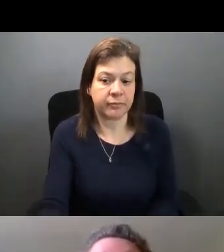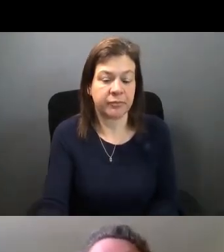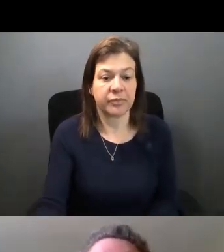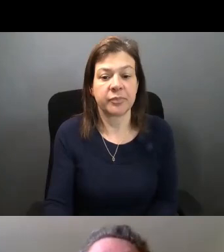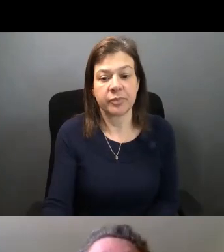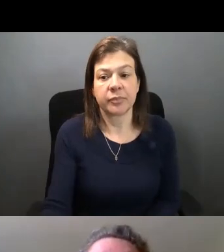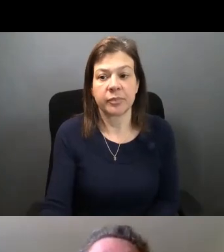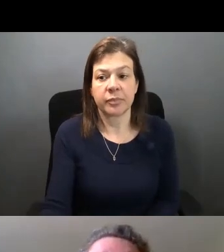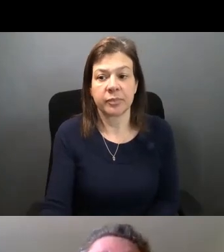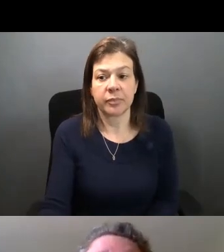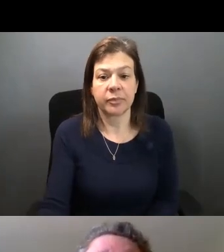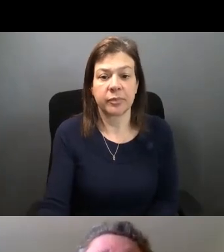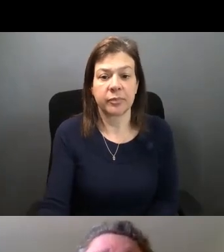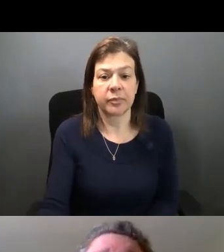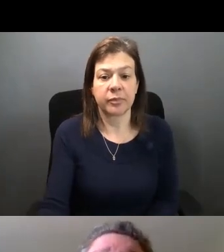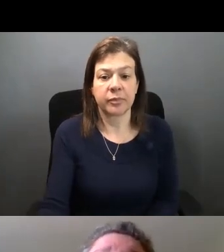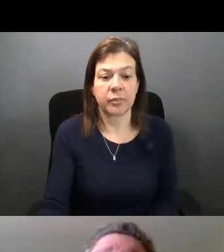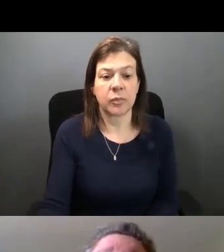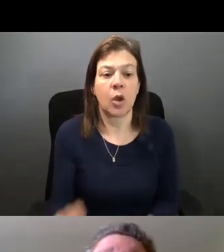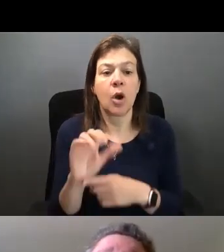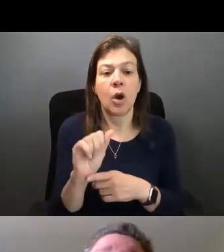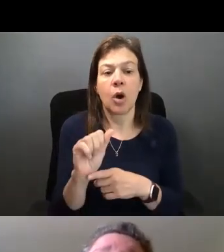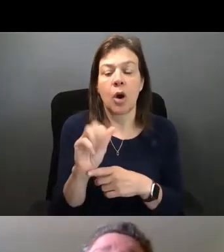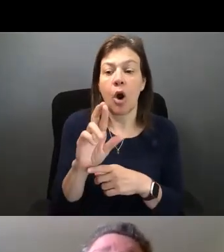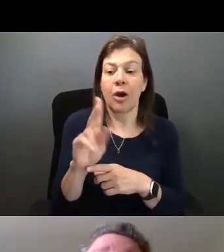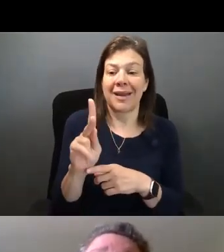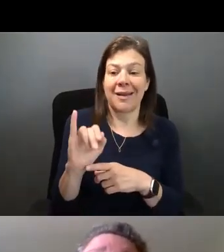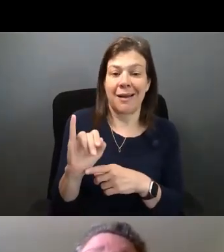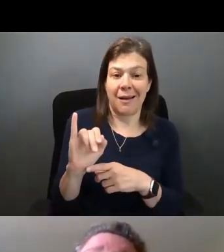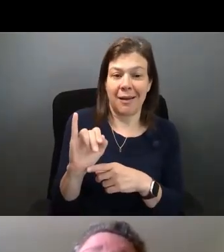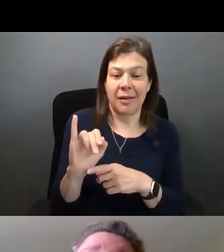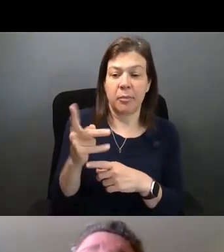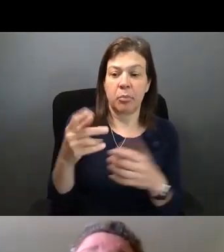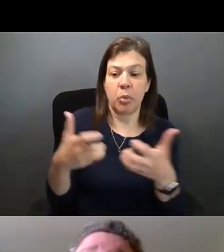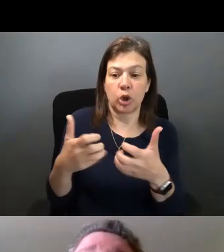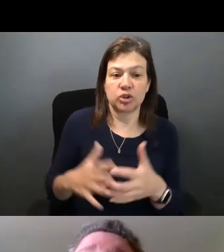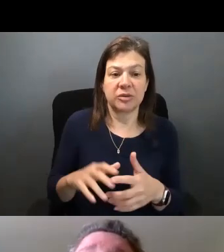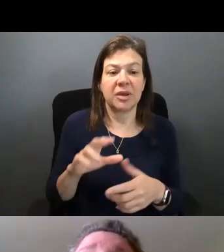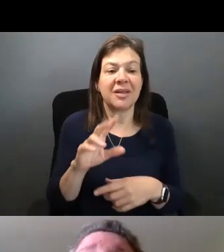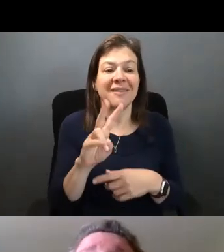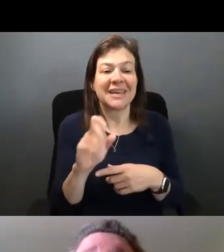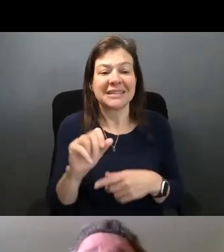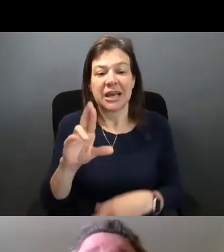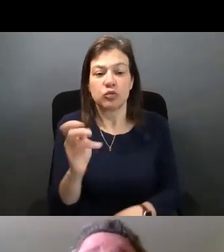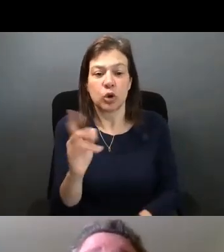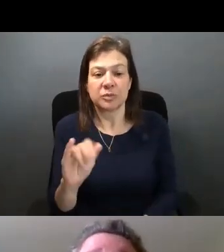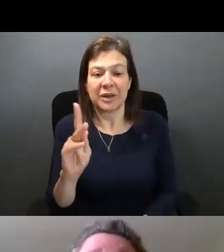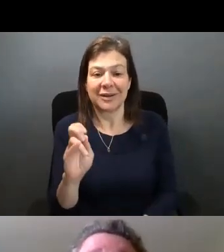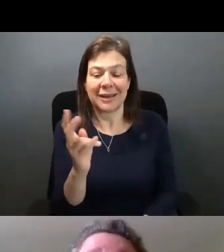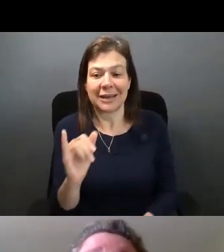RKI partnerships. The VSA Rosemary Kennedy Initiative is for